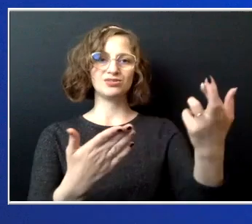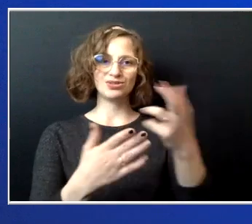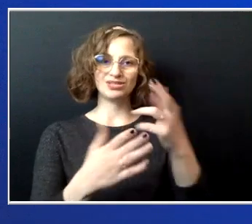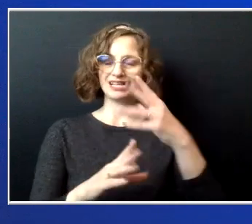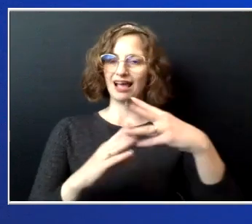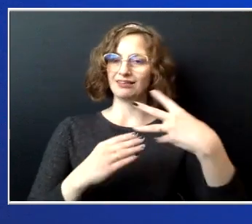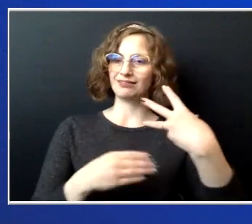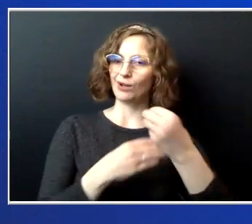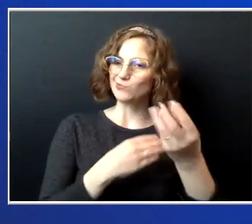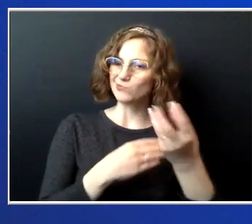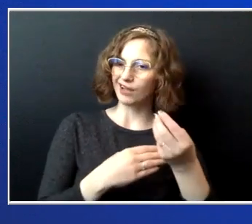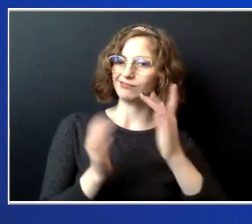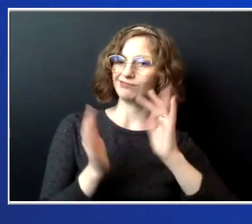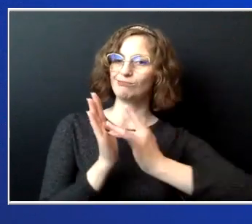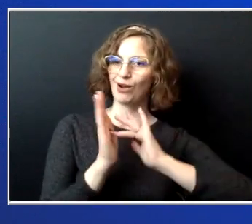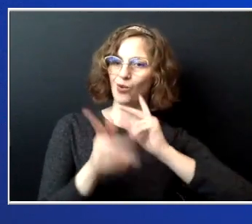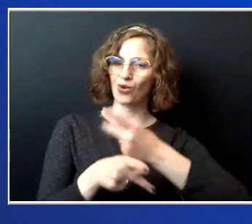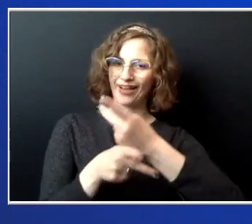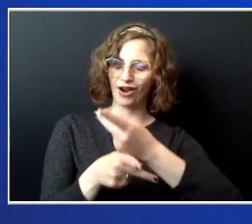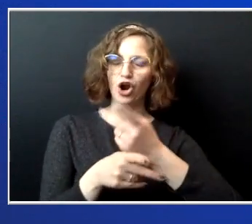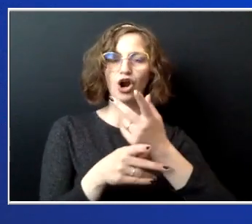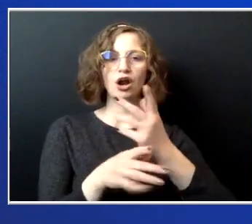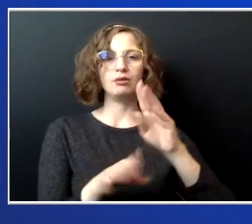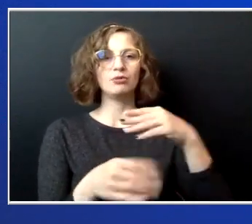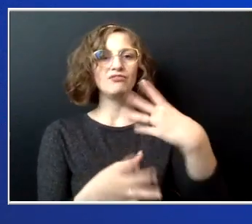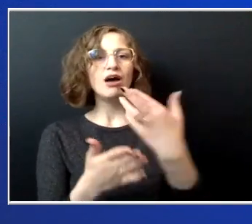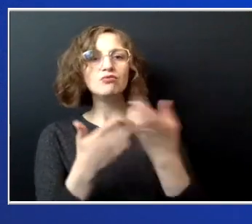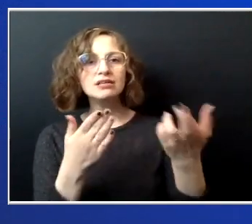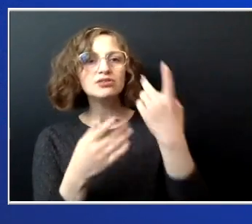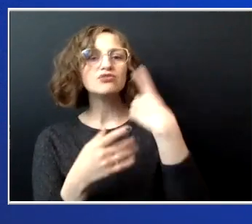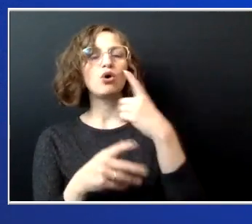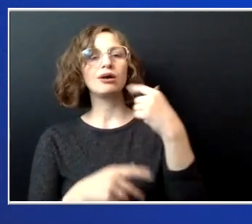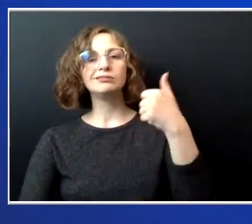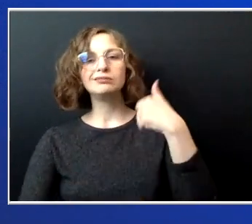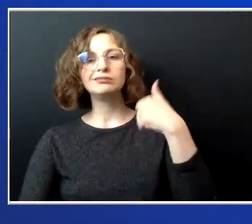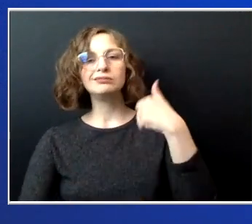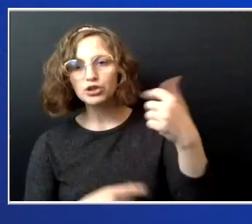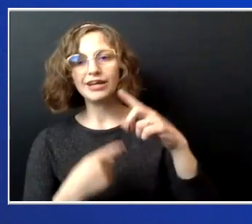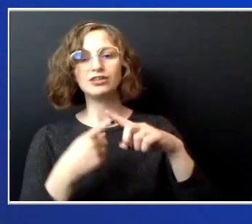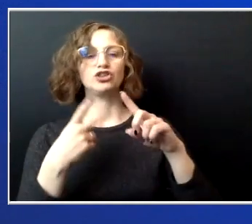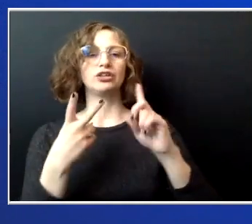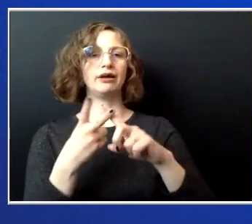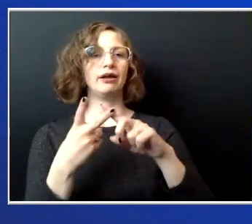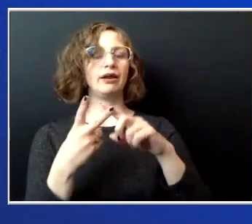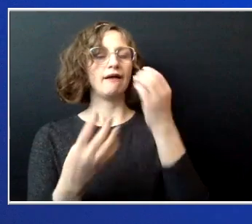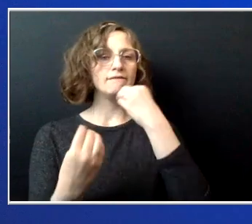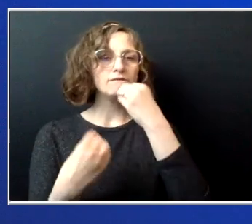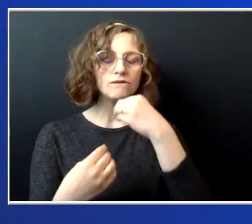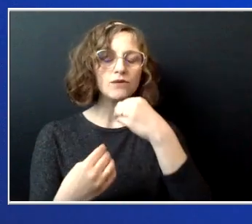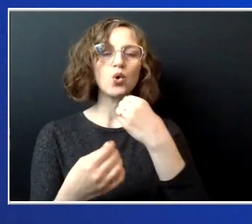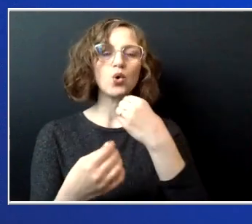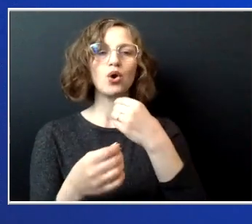to our community. They provide the resources to help with transportation, to help for food insecurities, to